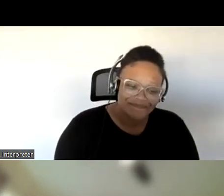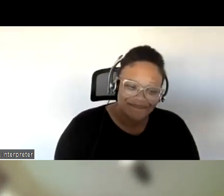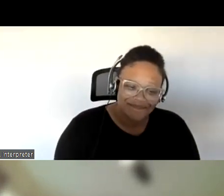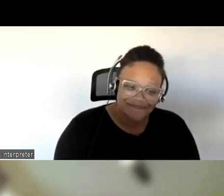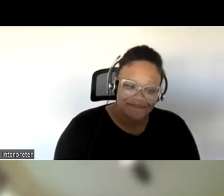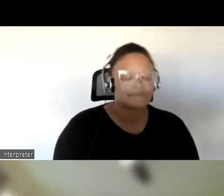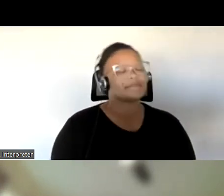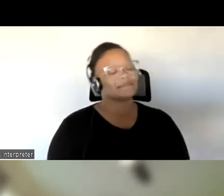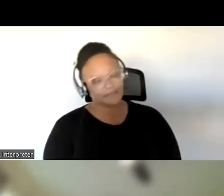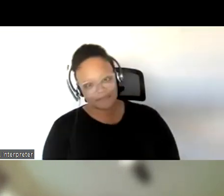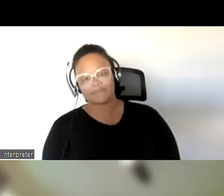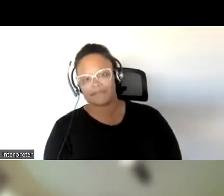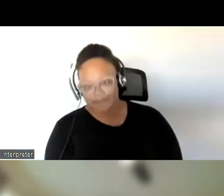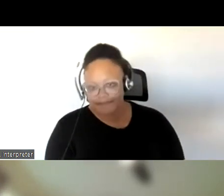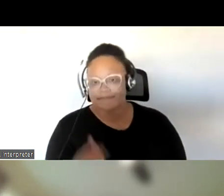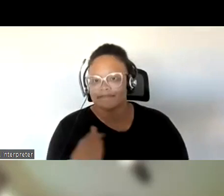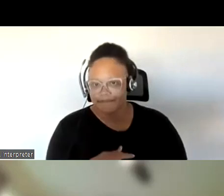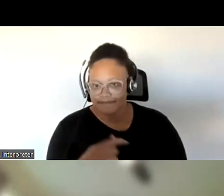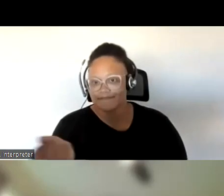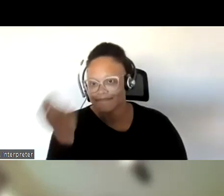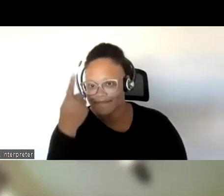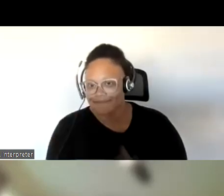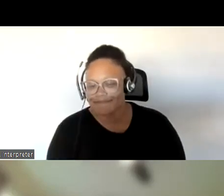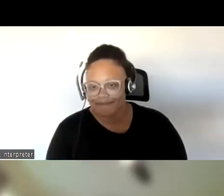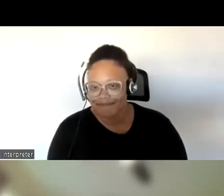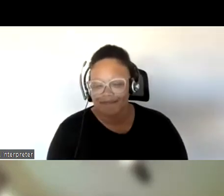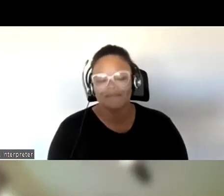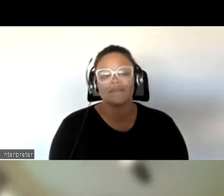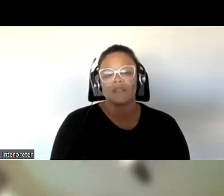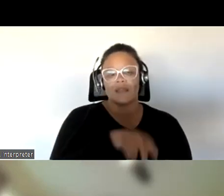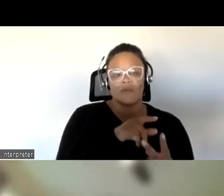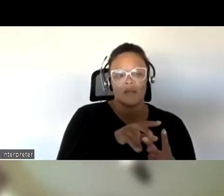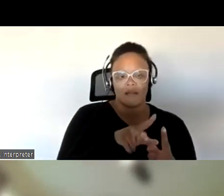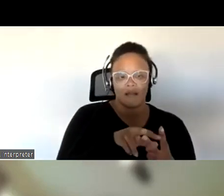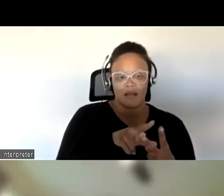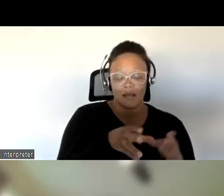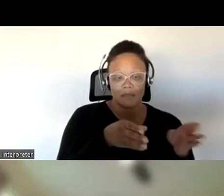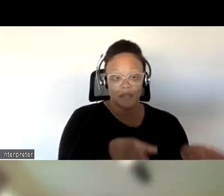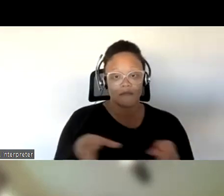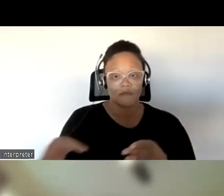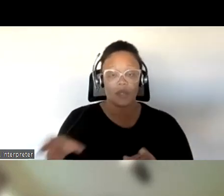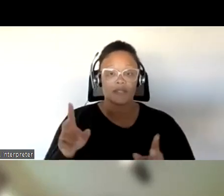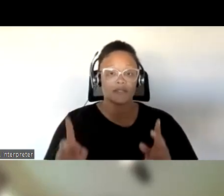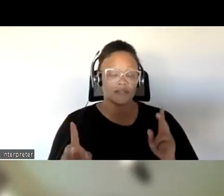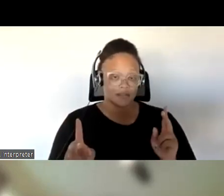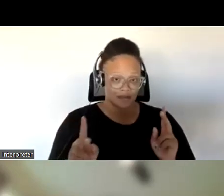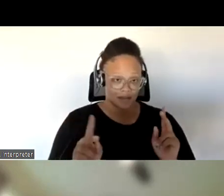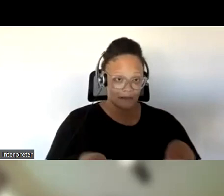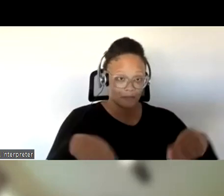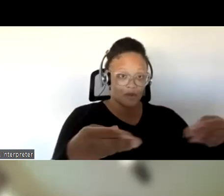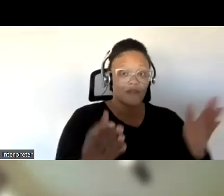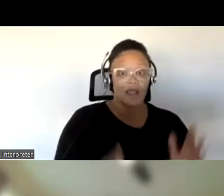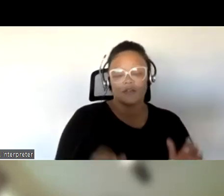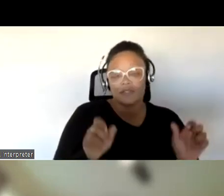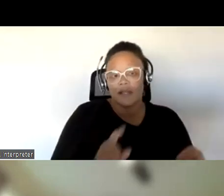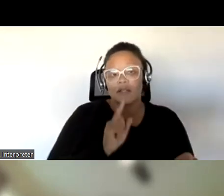We understand. So there are a couple ways that providers can verify their survey has been received by the